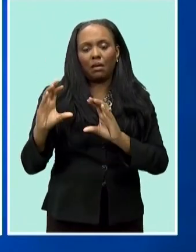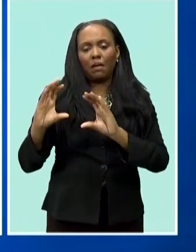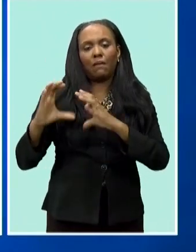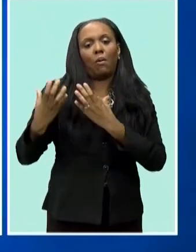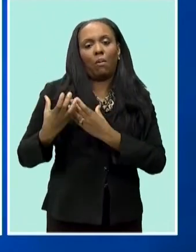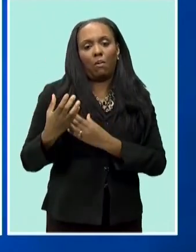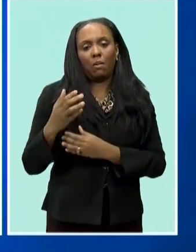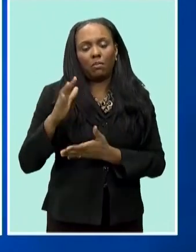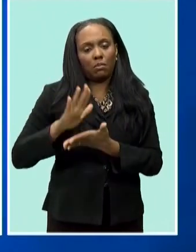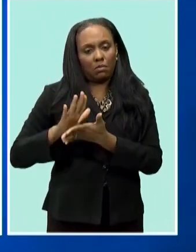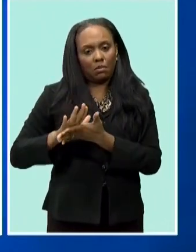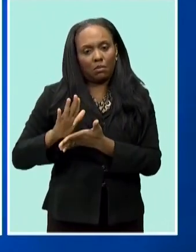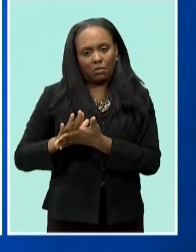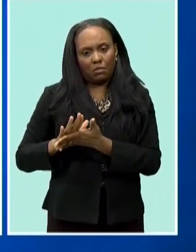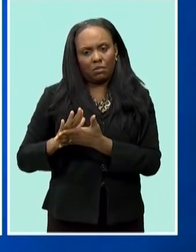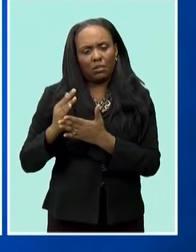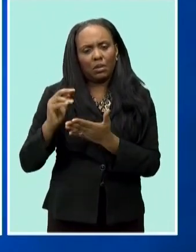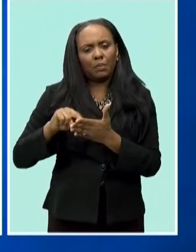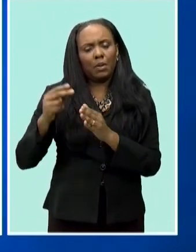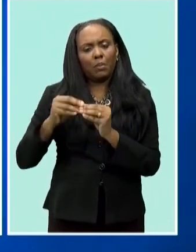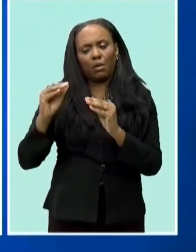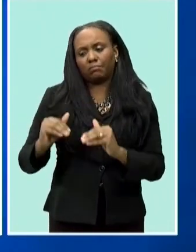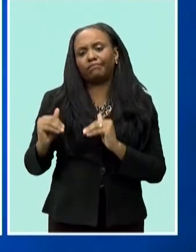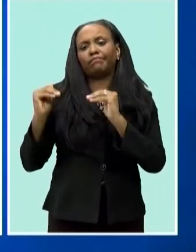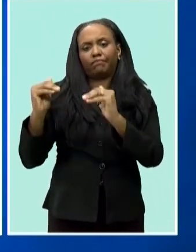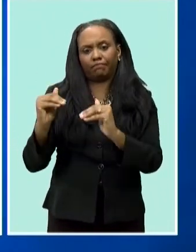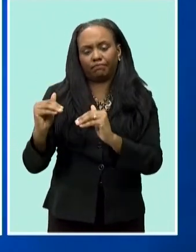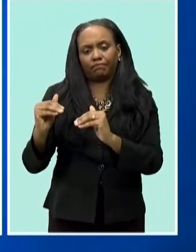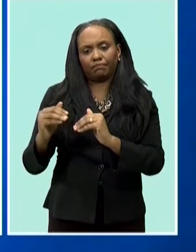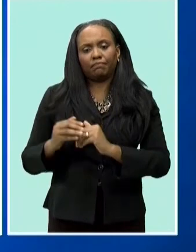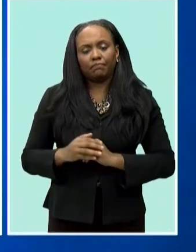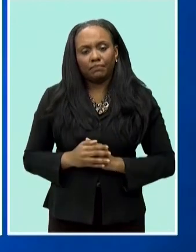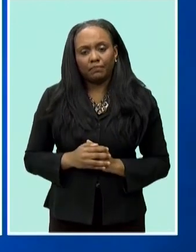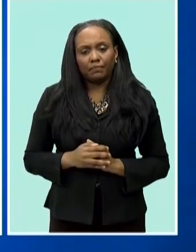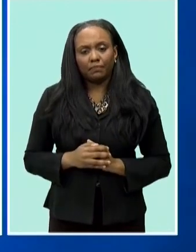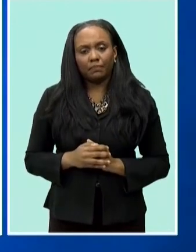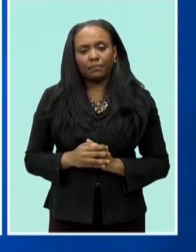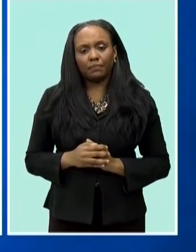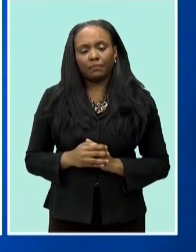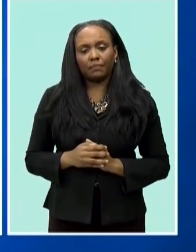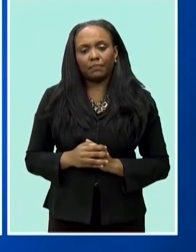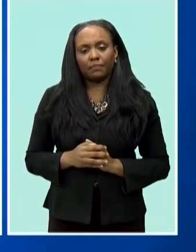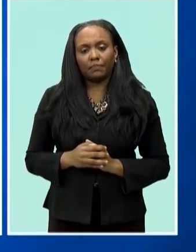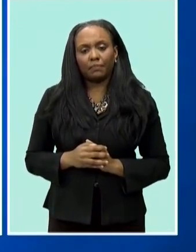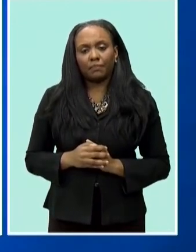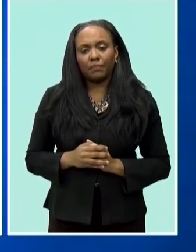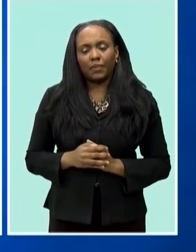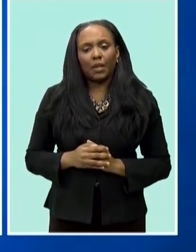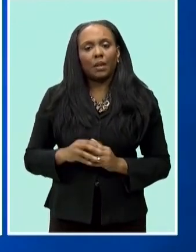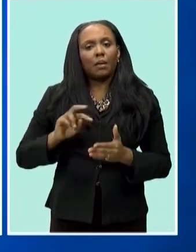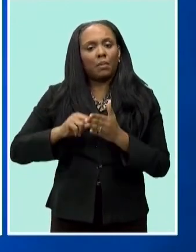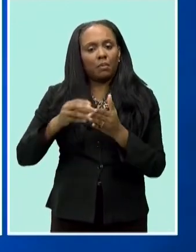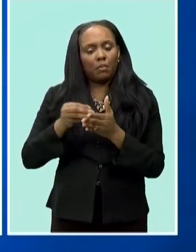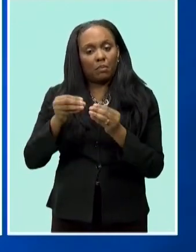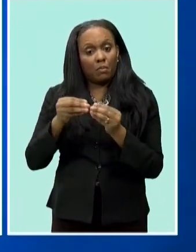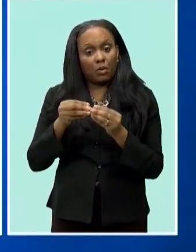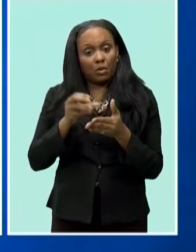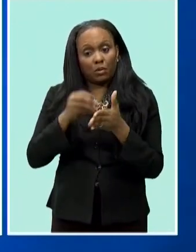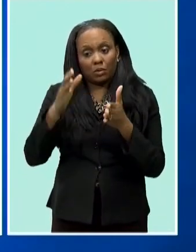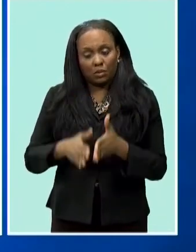form schools. By that we mean that we can afford more students